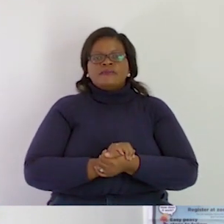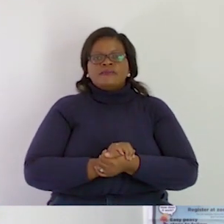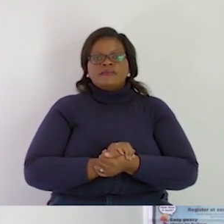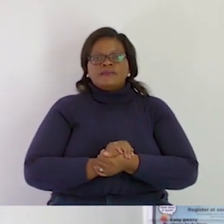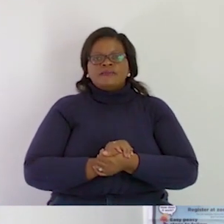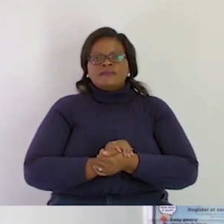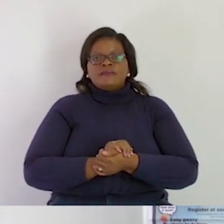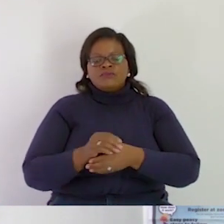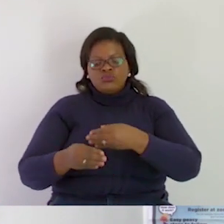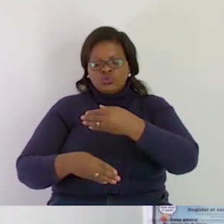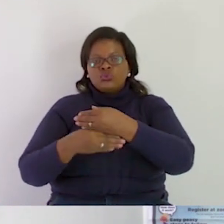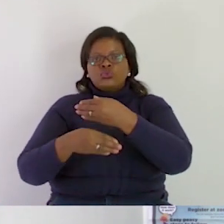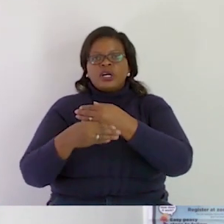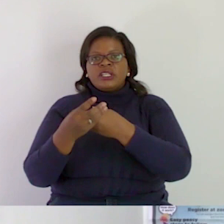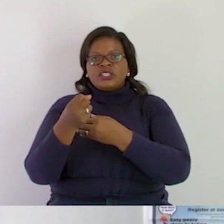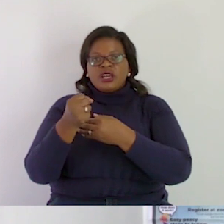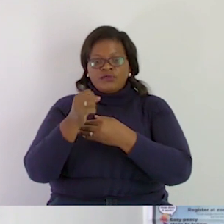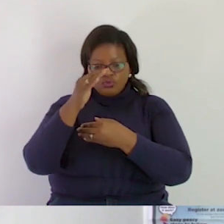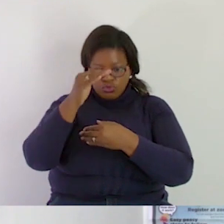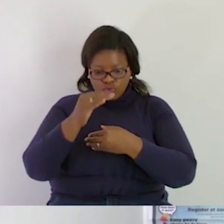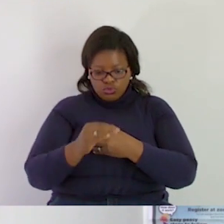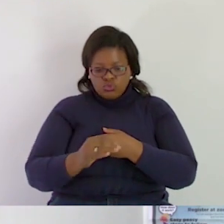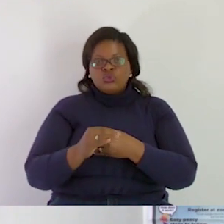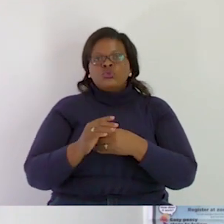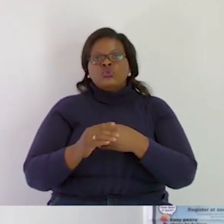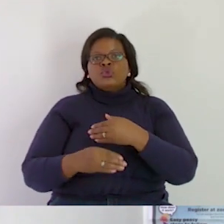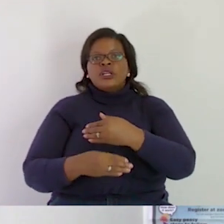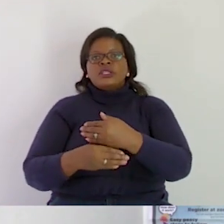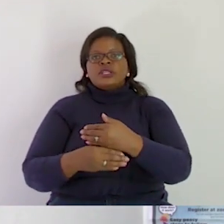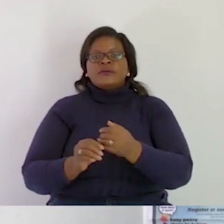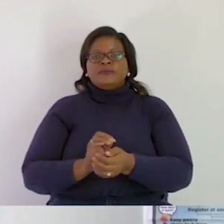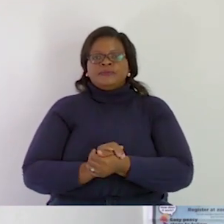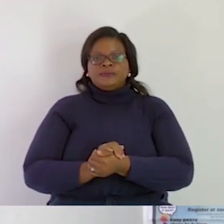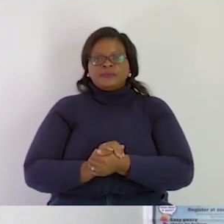There is addition here, which have to come down, plus